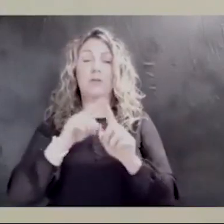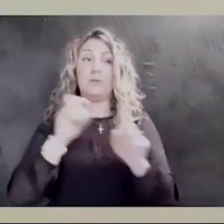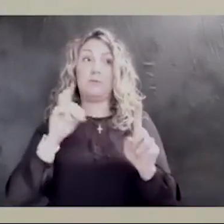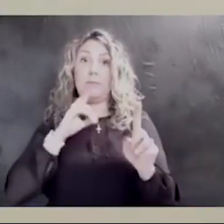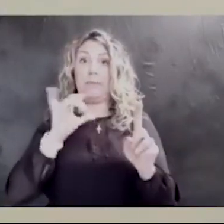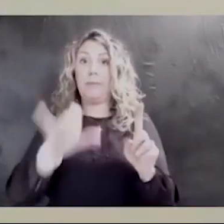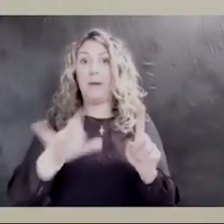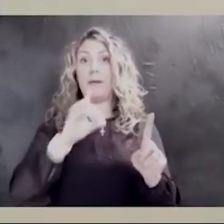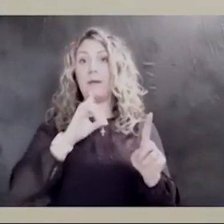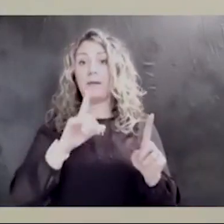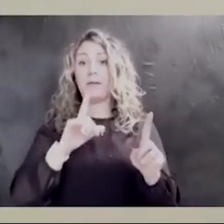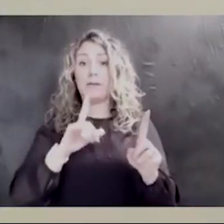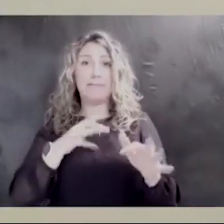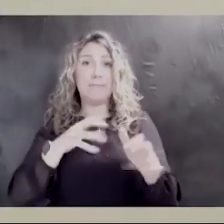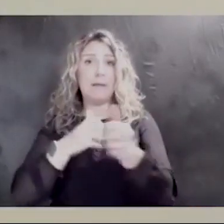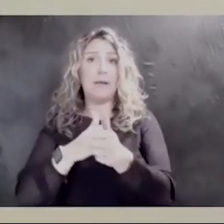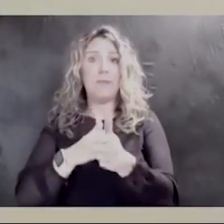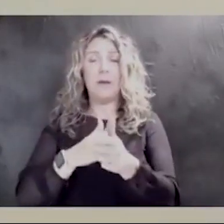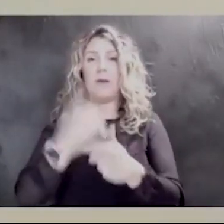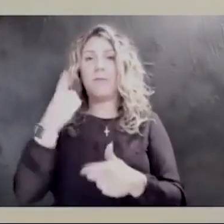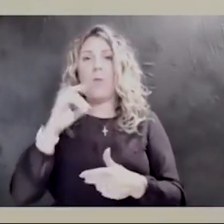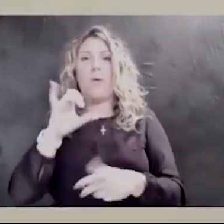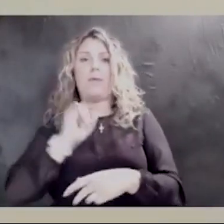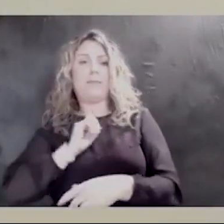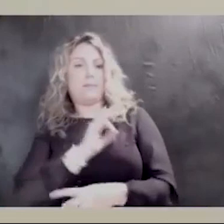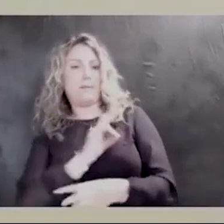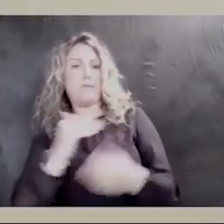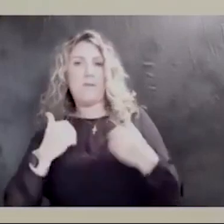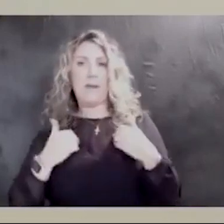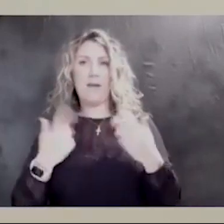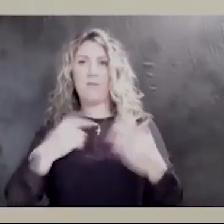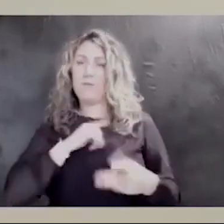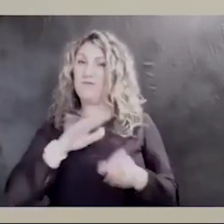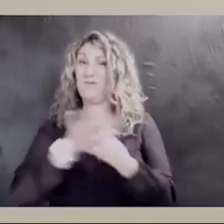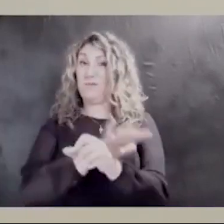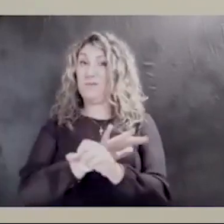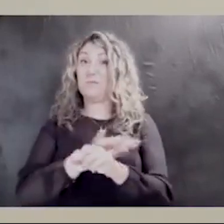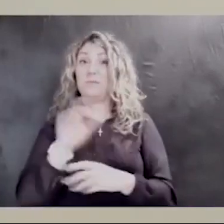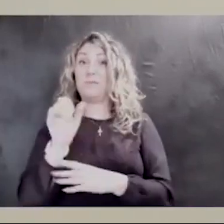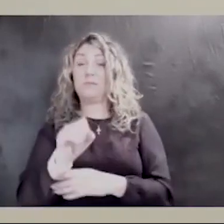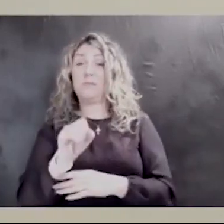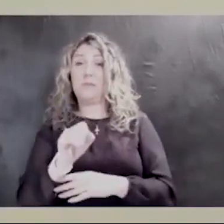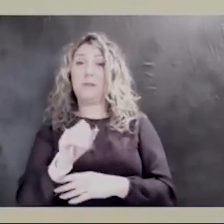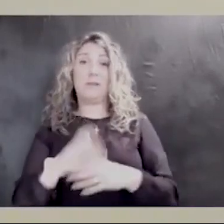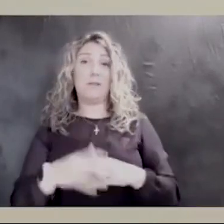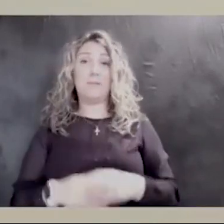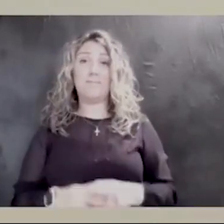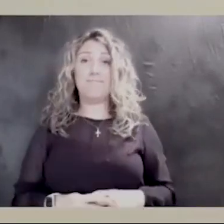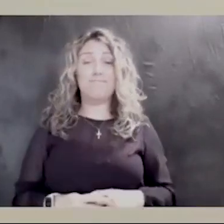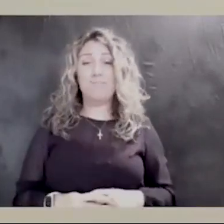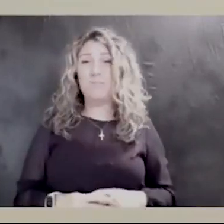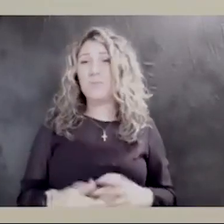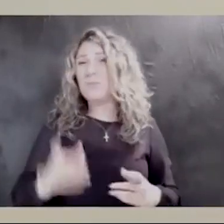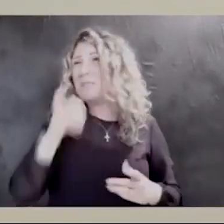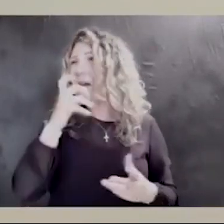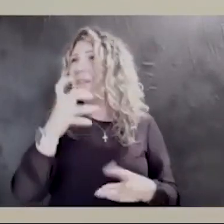is keeping up. But for the staff that we have, we are pretty full, and so we couldn't take a lot